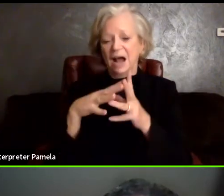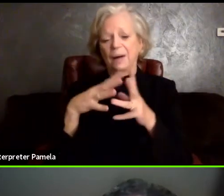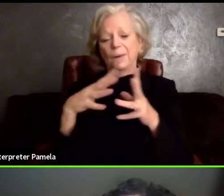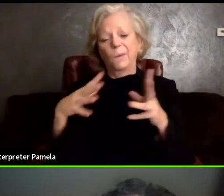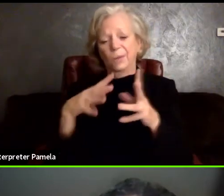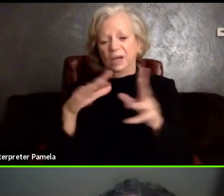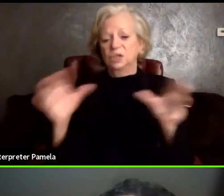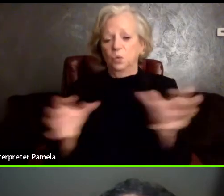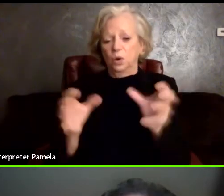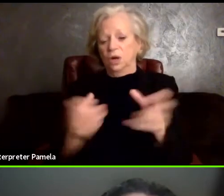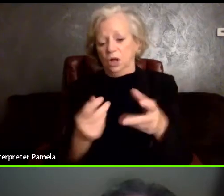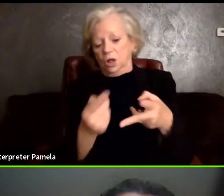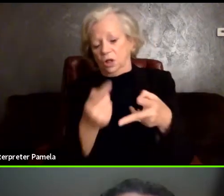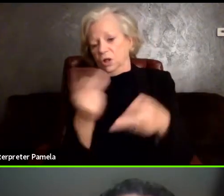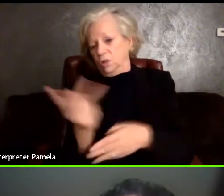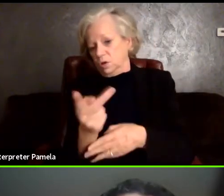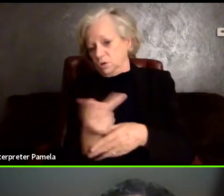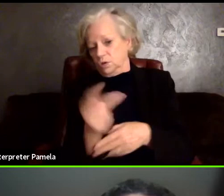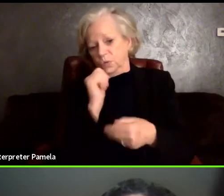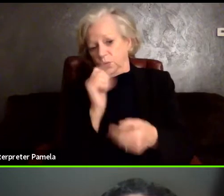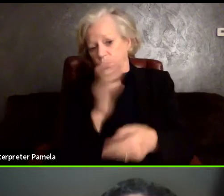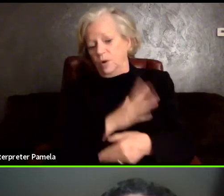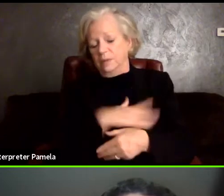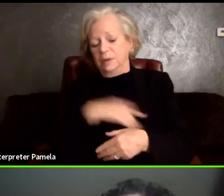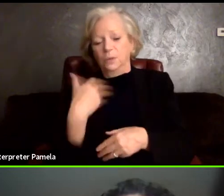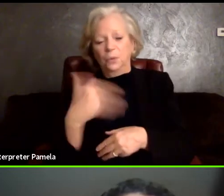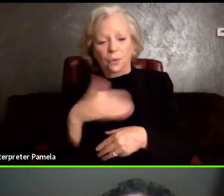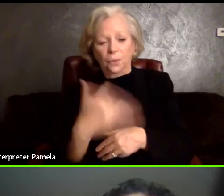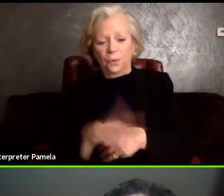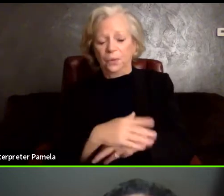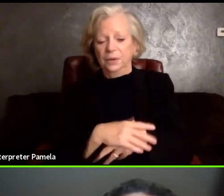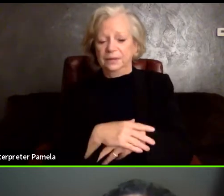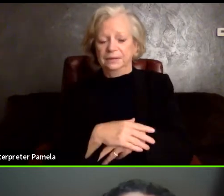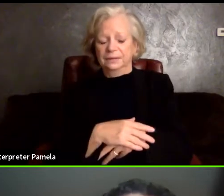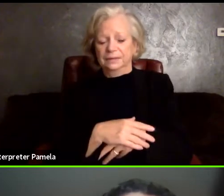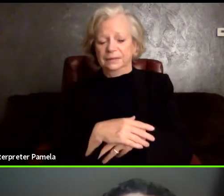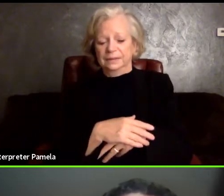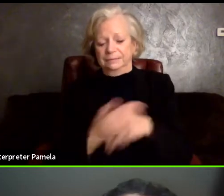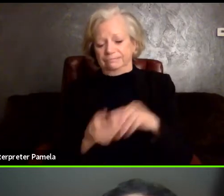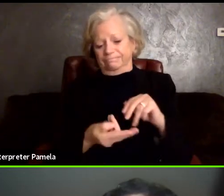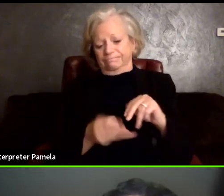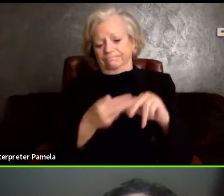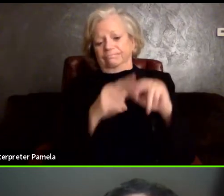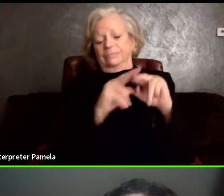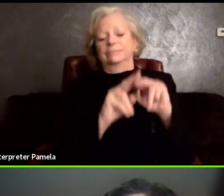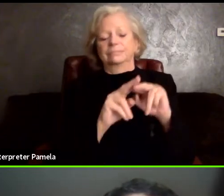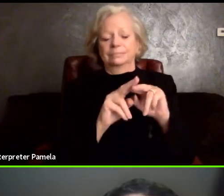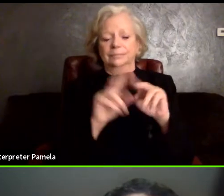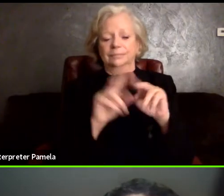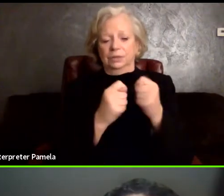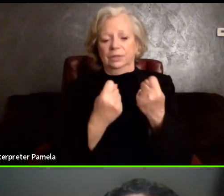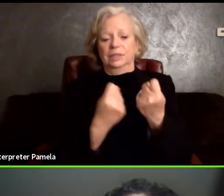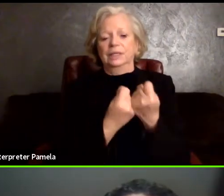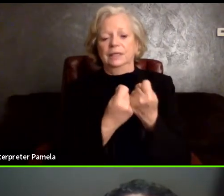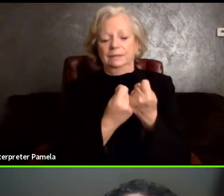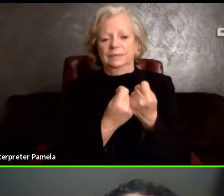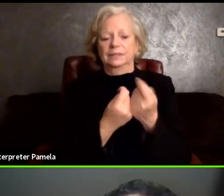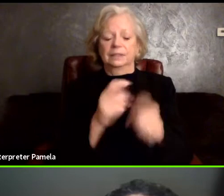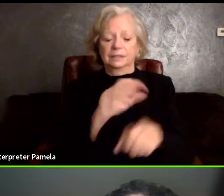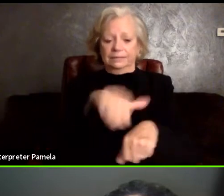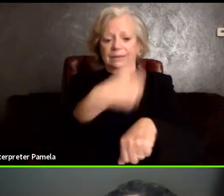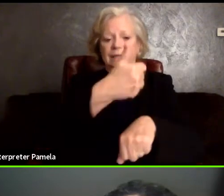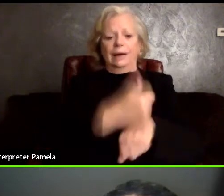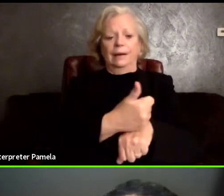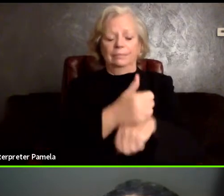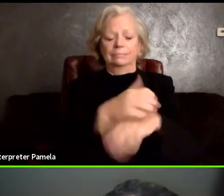two women have done, and certainly have built up their teams to do, to bring it to this place. And it's just, I'm